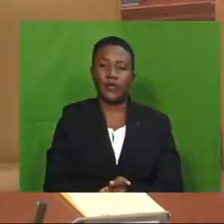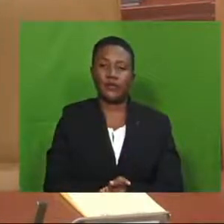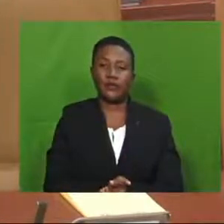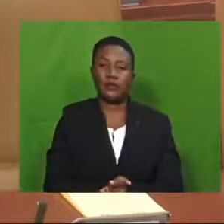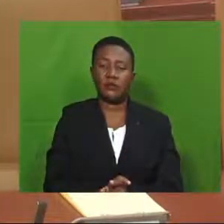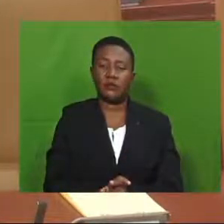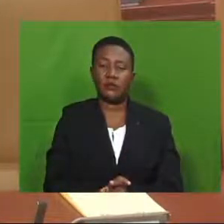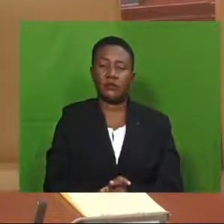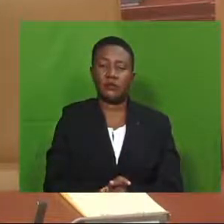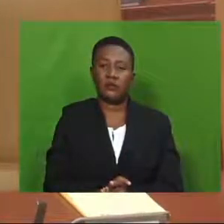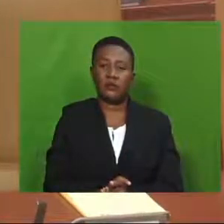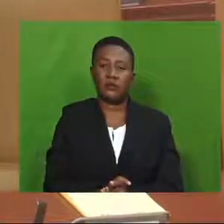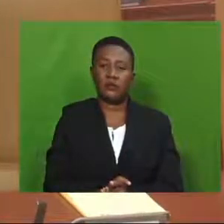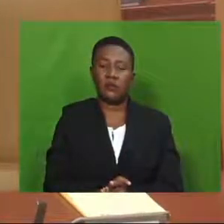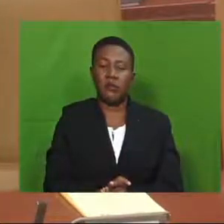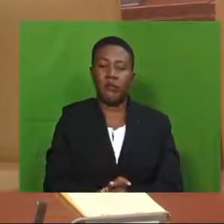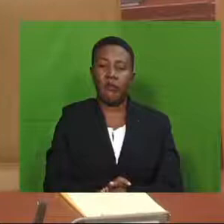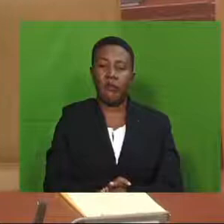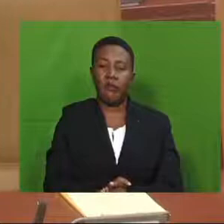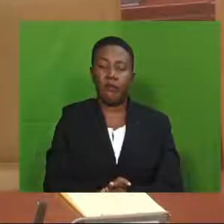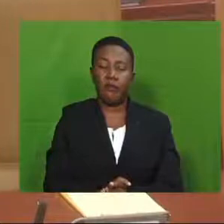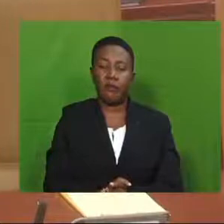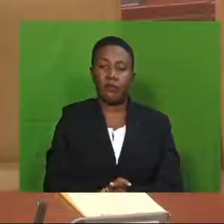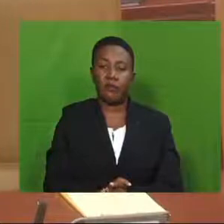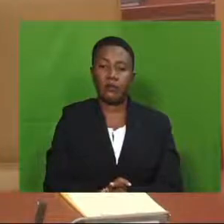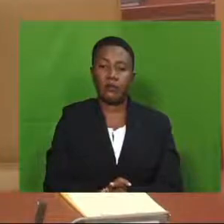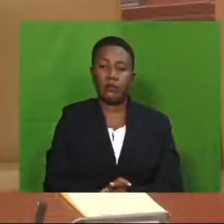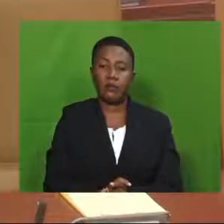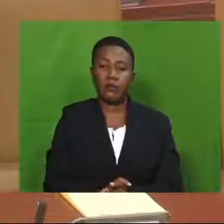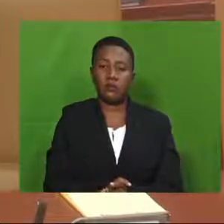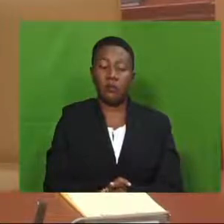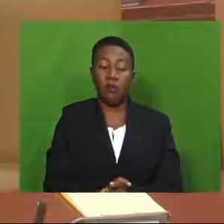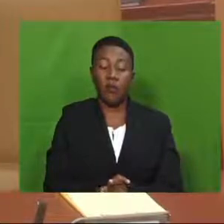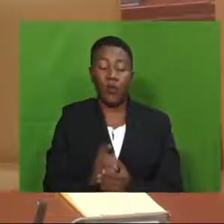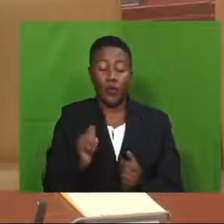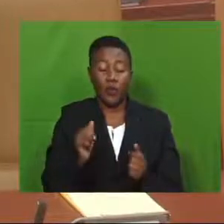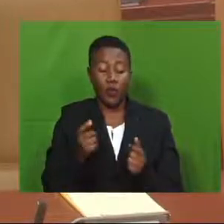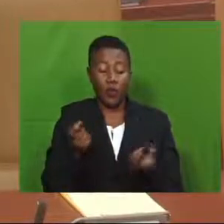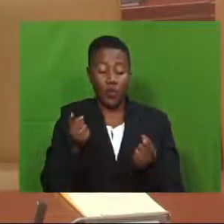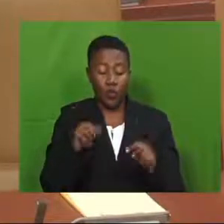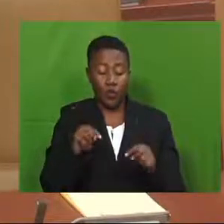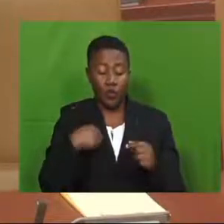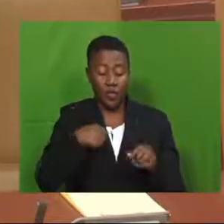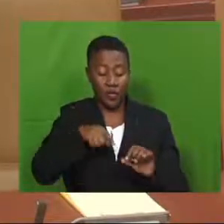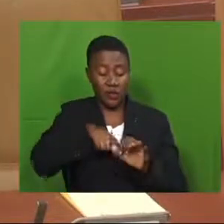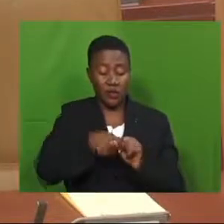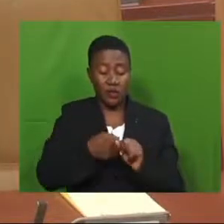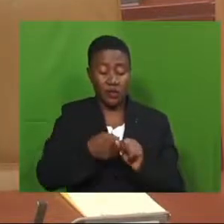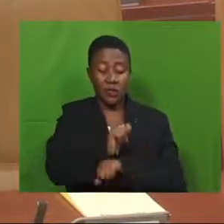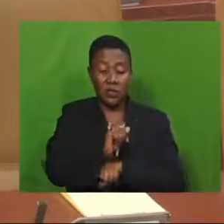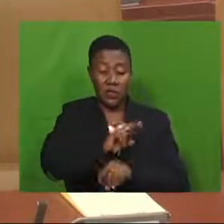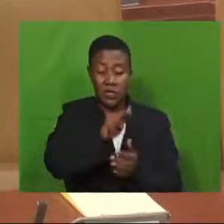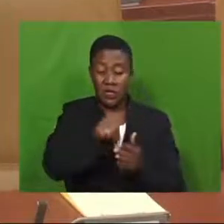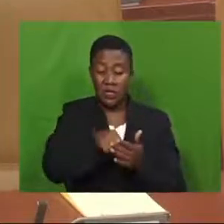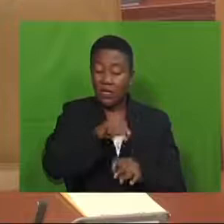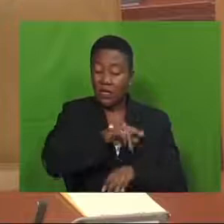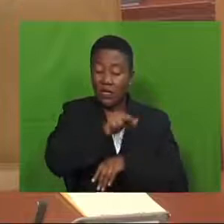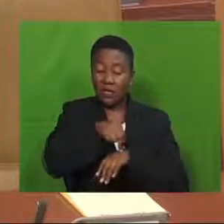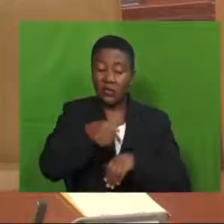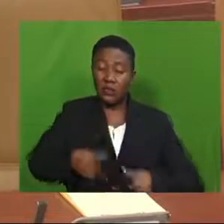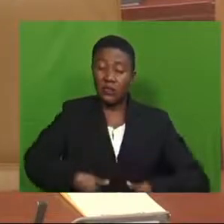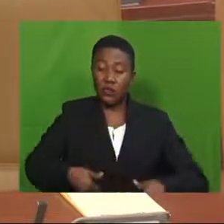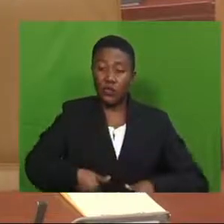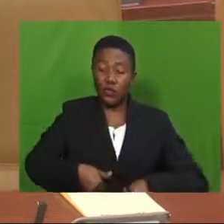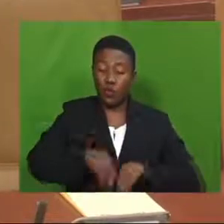Mr. Speaker, as I started working with the National Youth Organizing Commission as